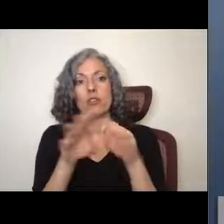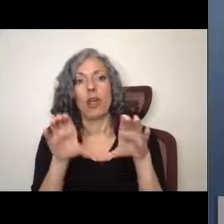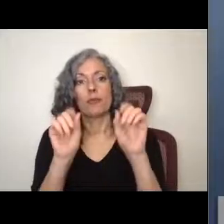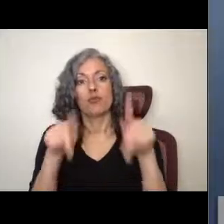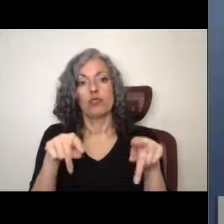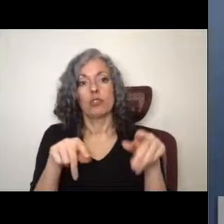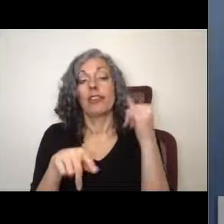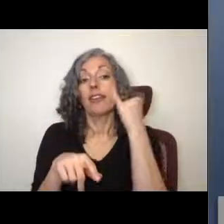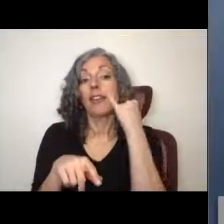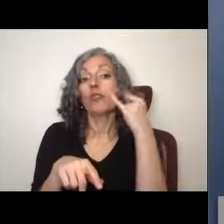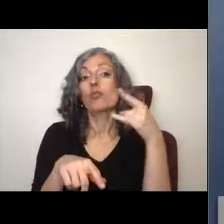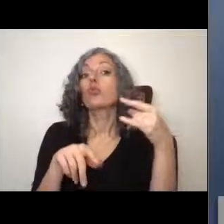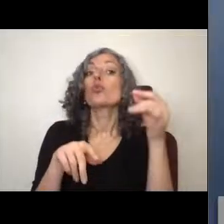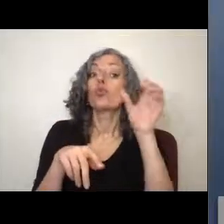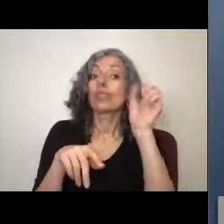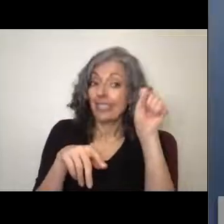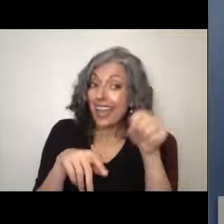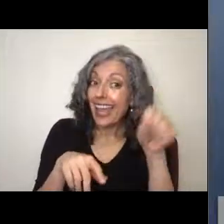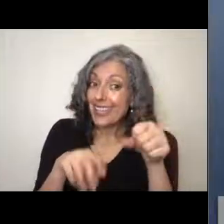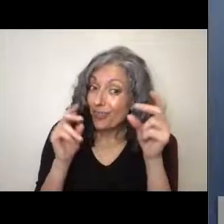if you say yes.